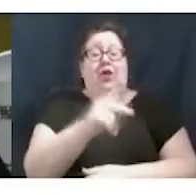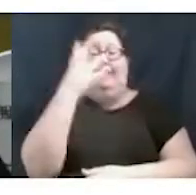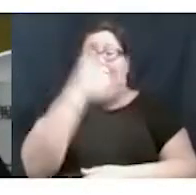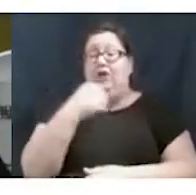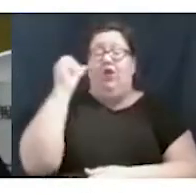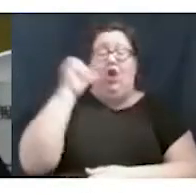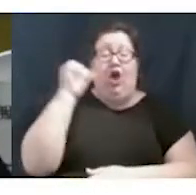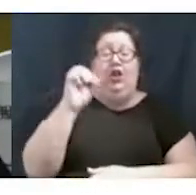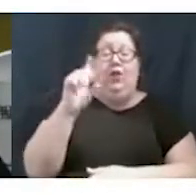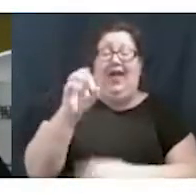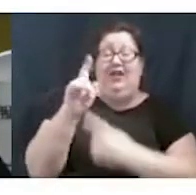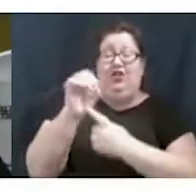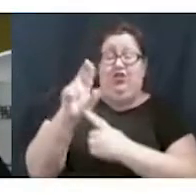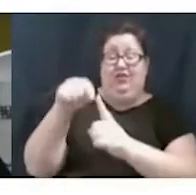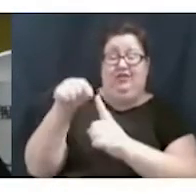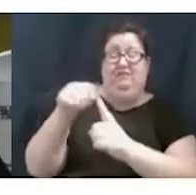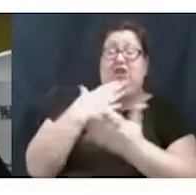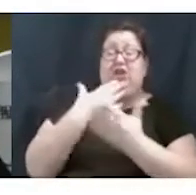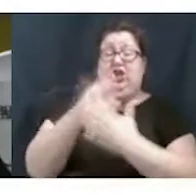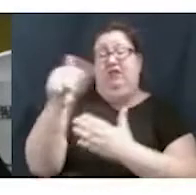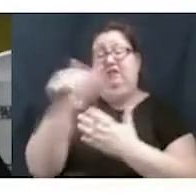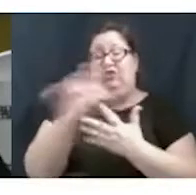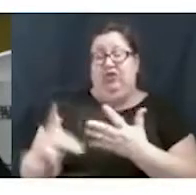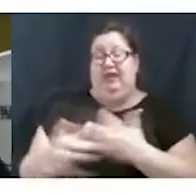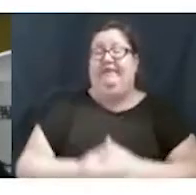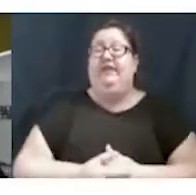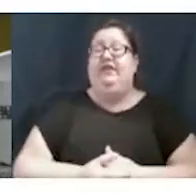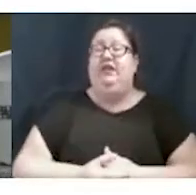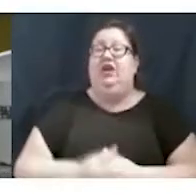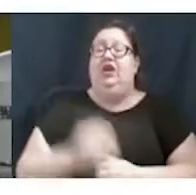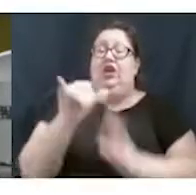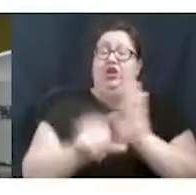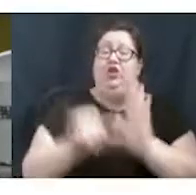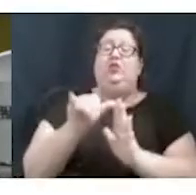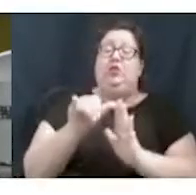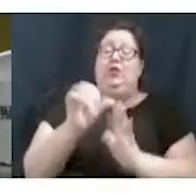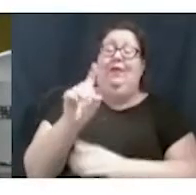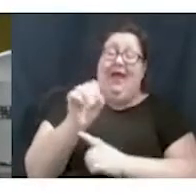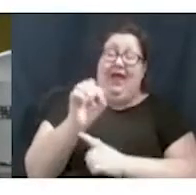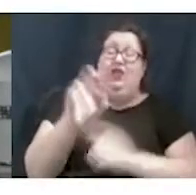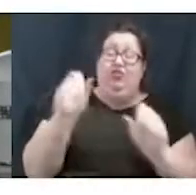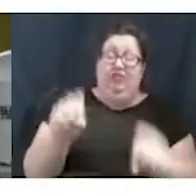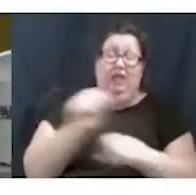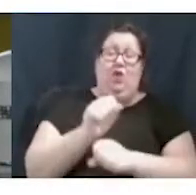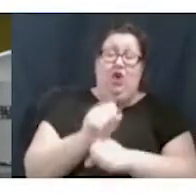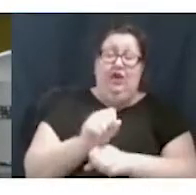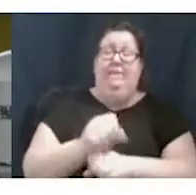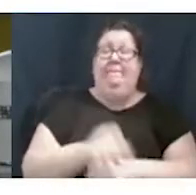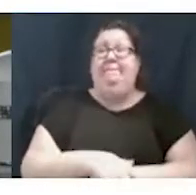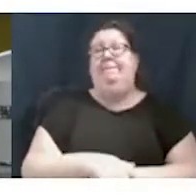is a good alternative as well. YouTube editor can work. And